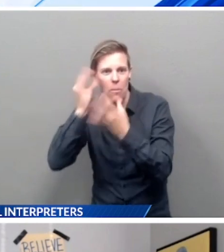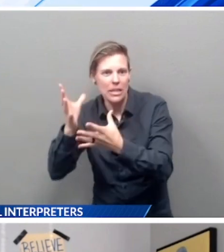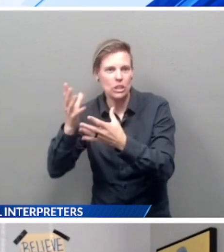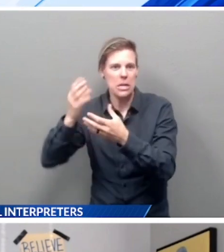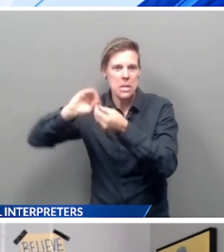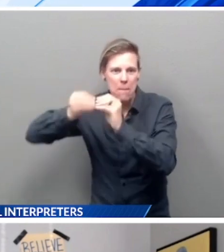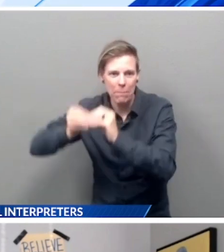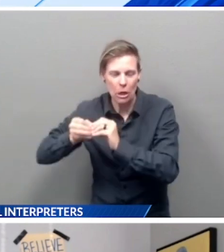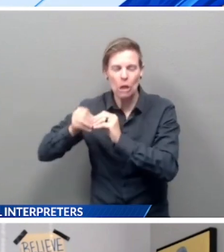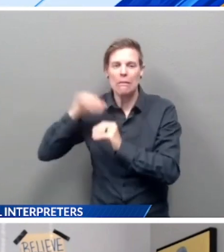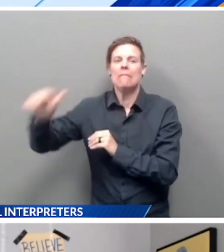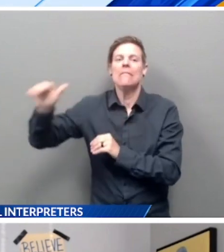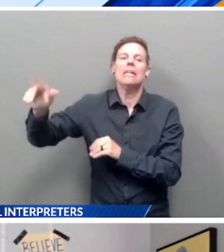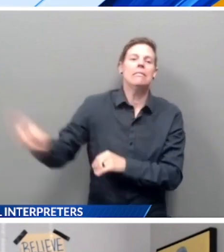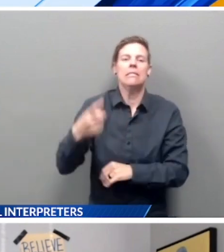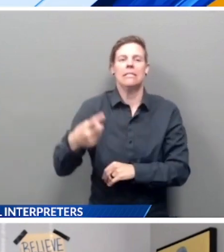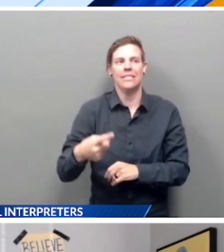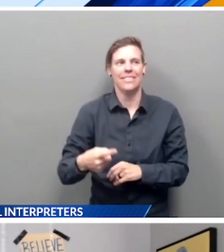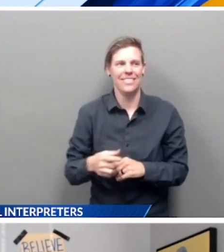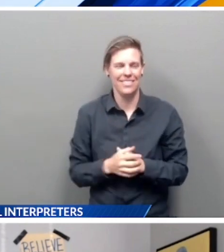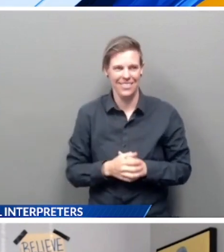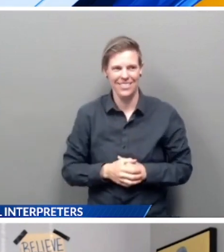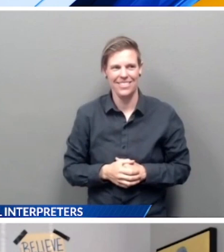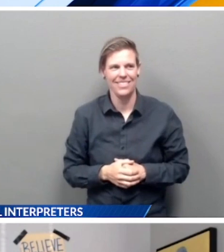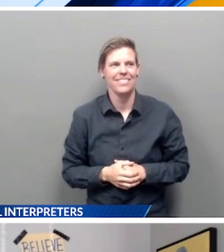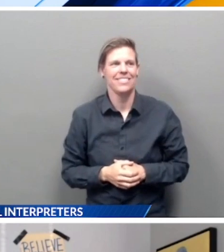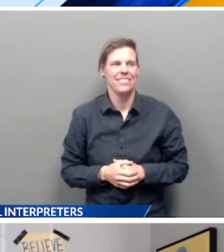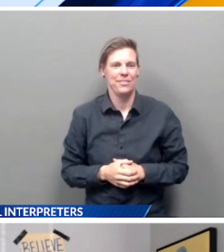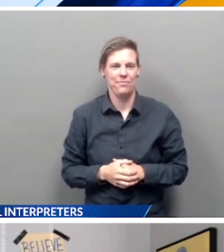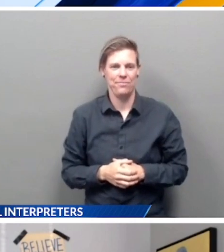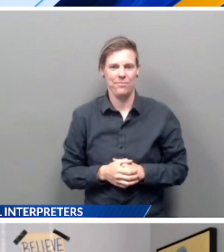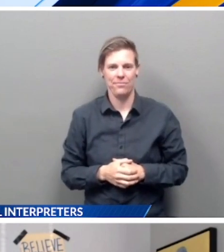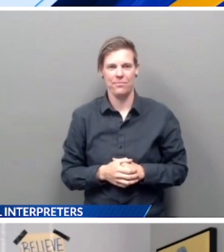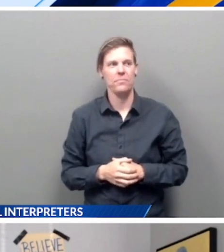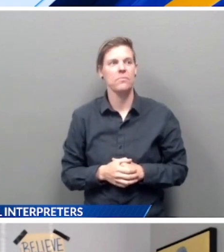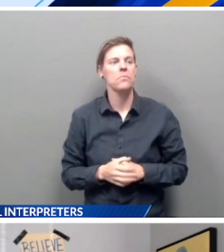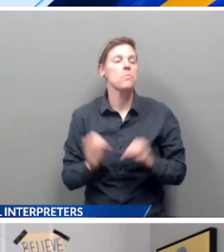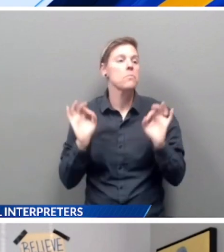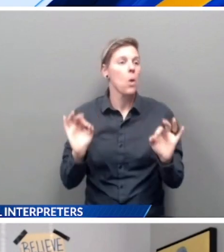I could look for that instead. Okay, Matt, next.